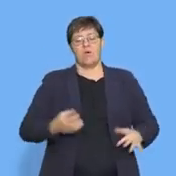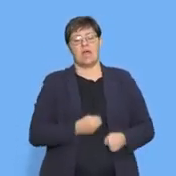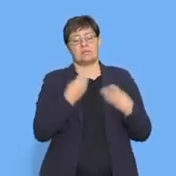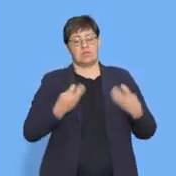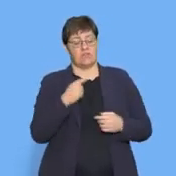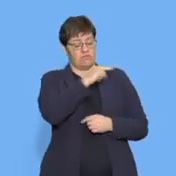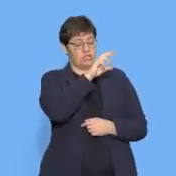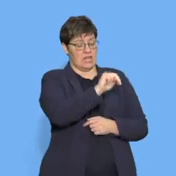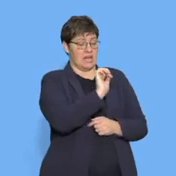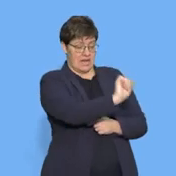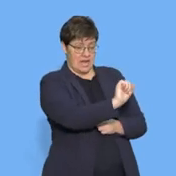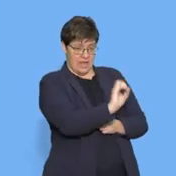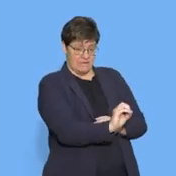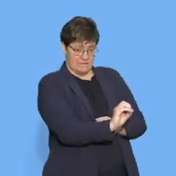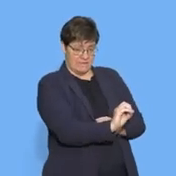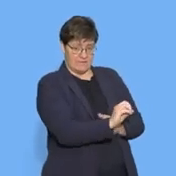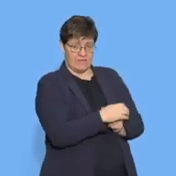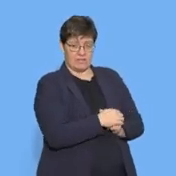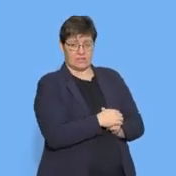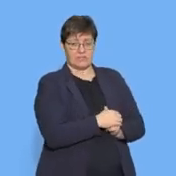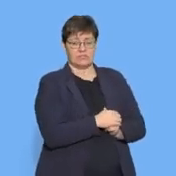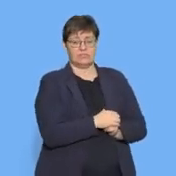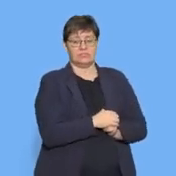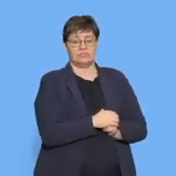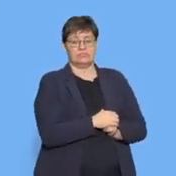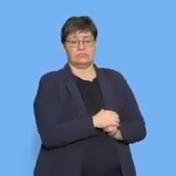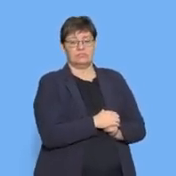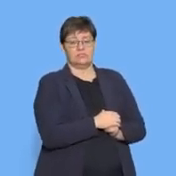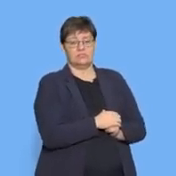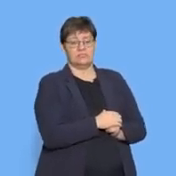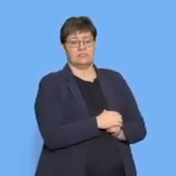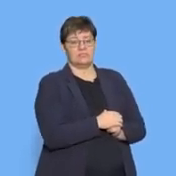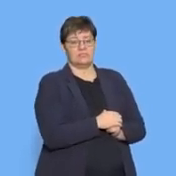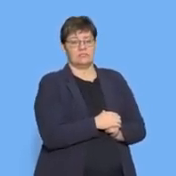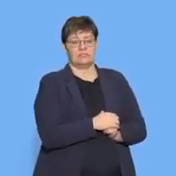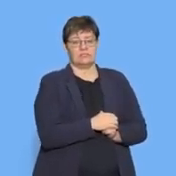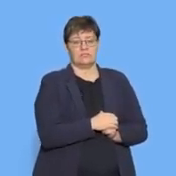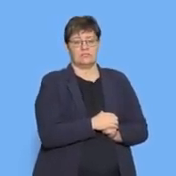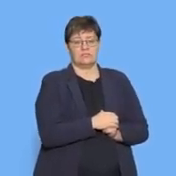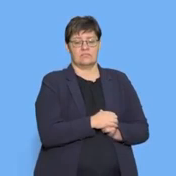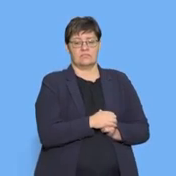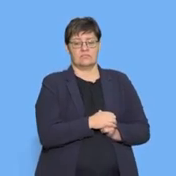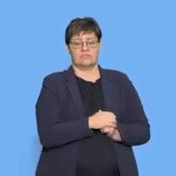Okay, now we have an expression for gn. So now we have an expression for gn.